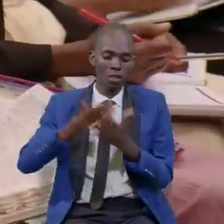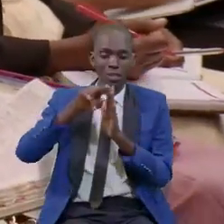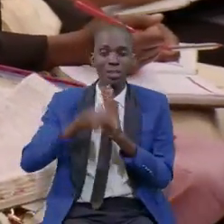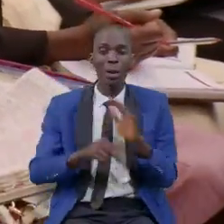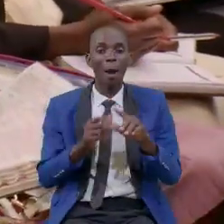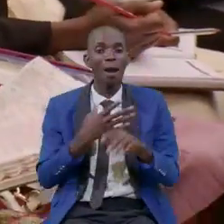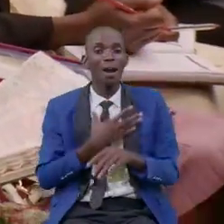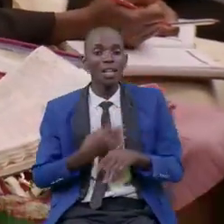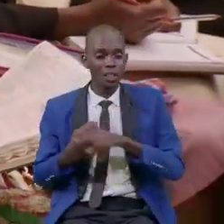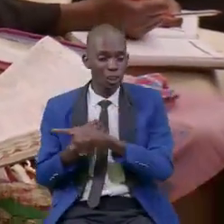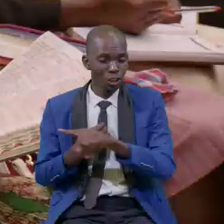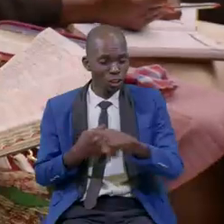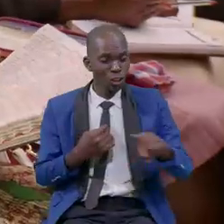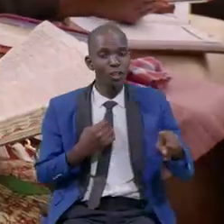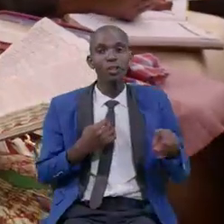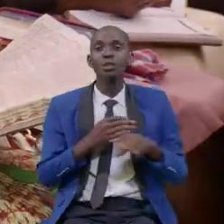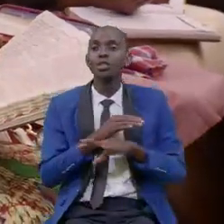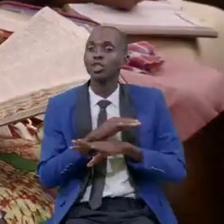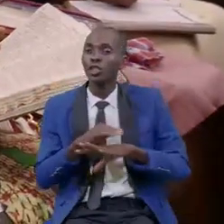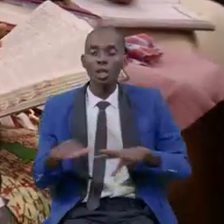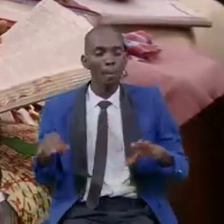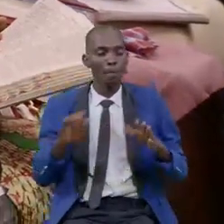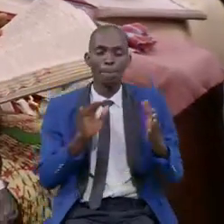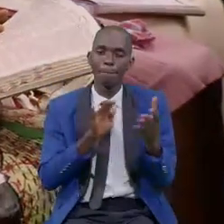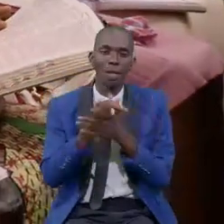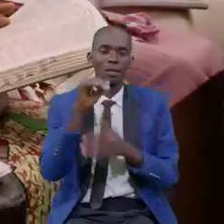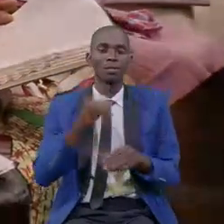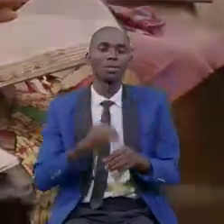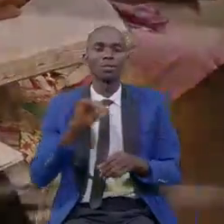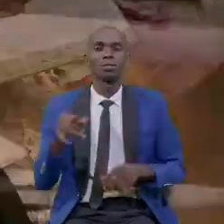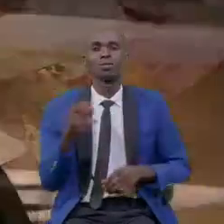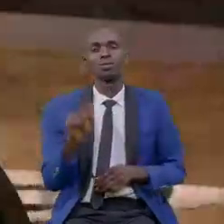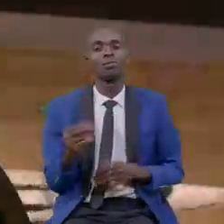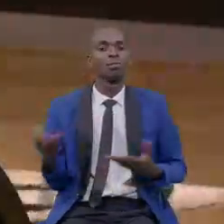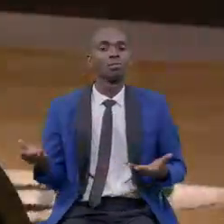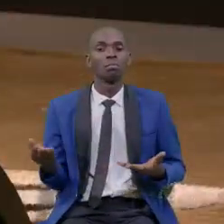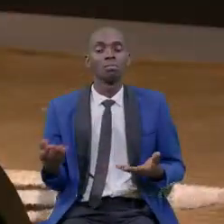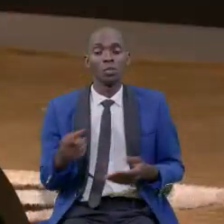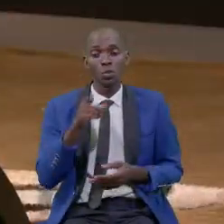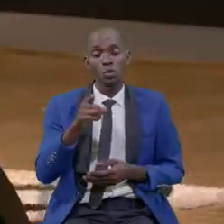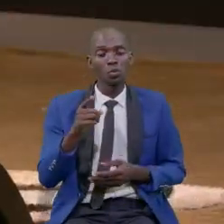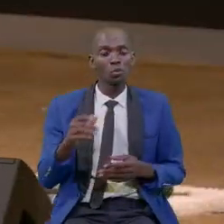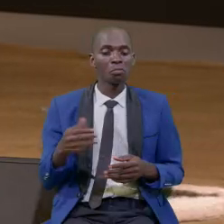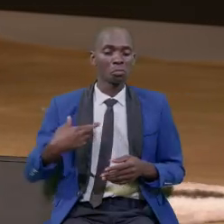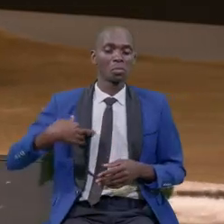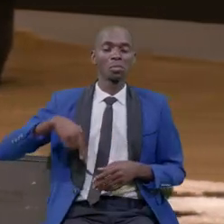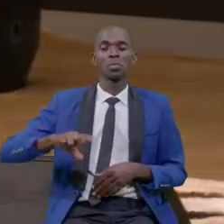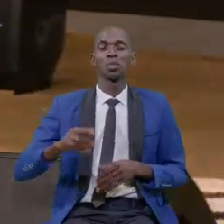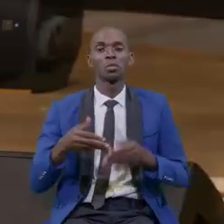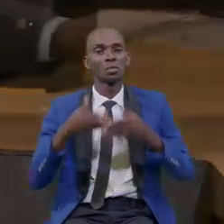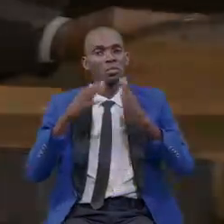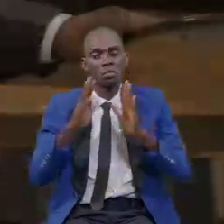ye believed him not. Religious people, if they do